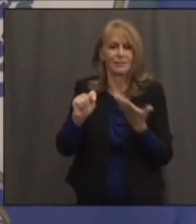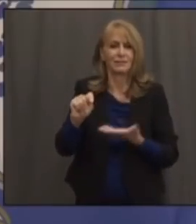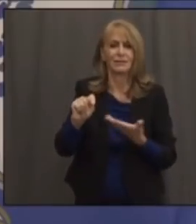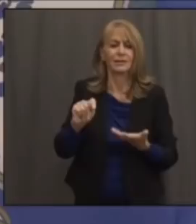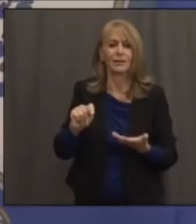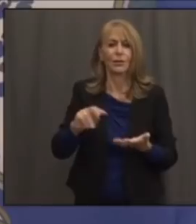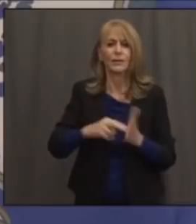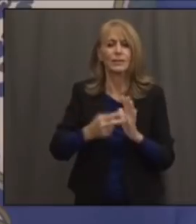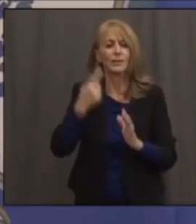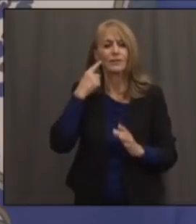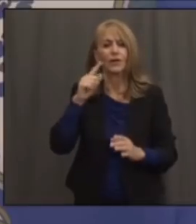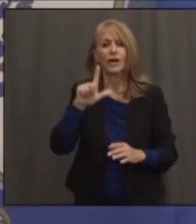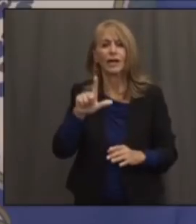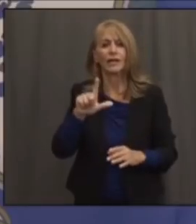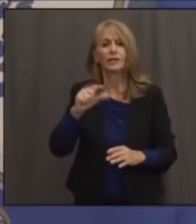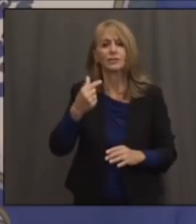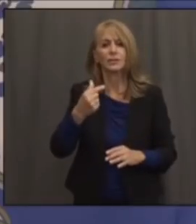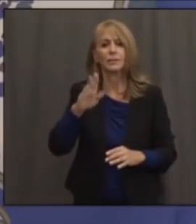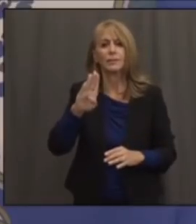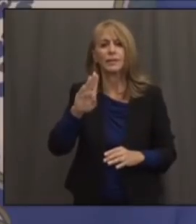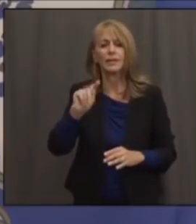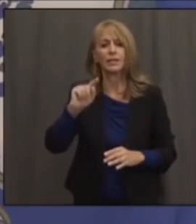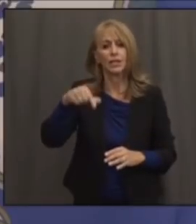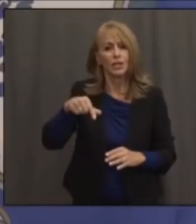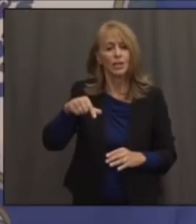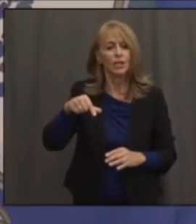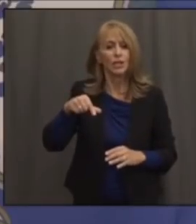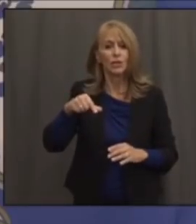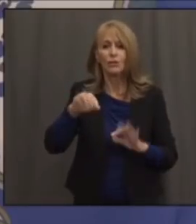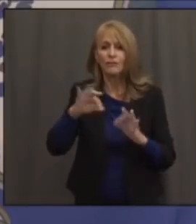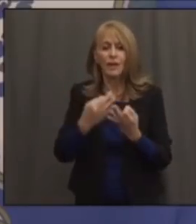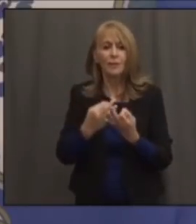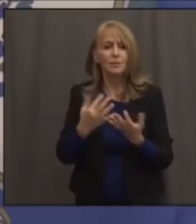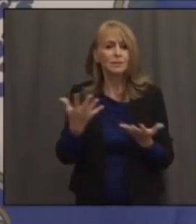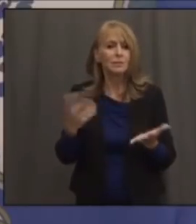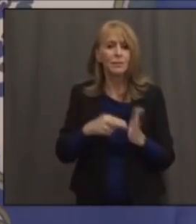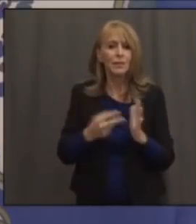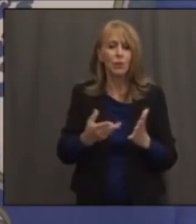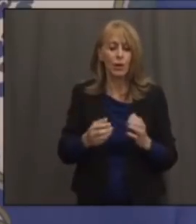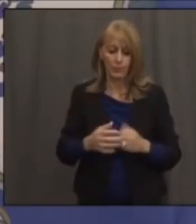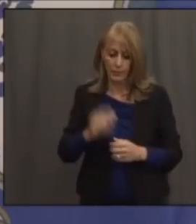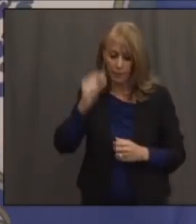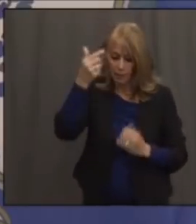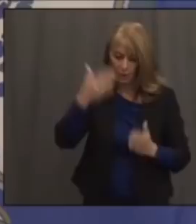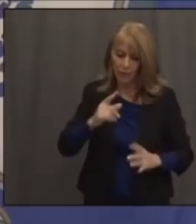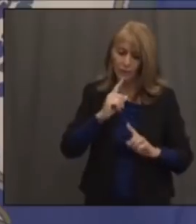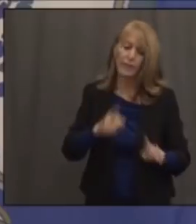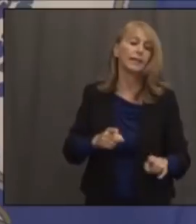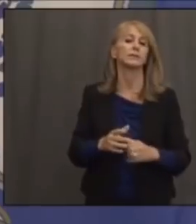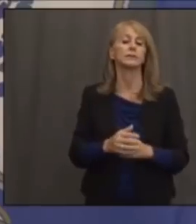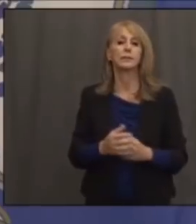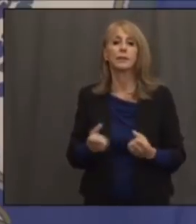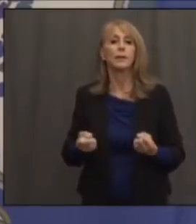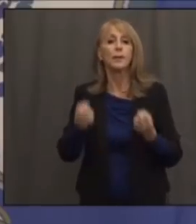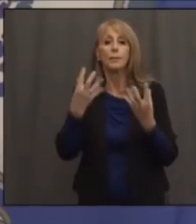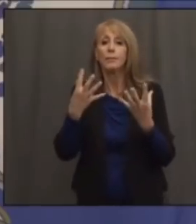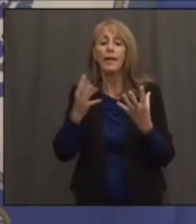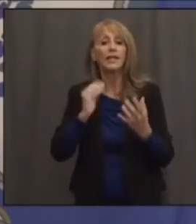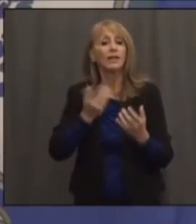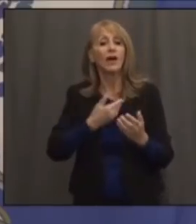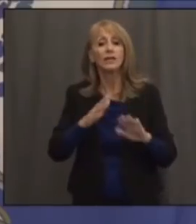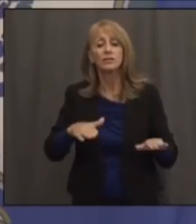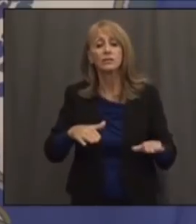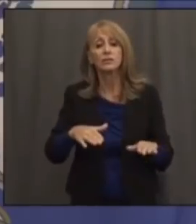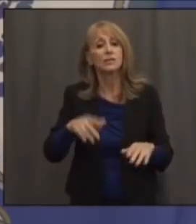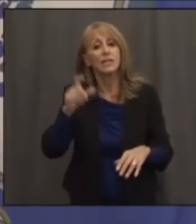for LGBTQ parents and families? Look, we've got a lot of kids who need a parent, and